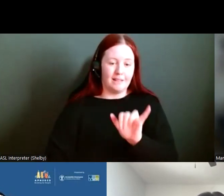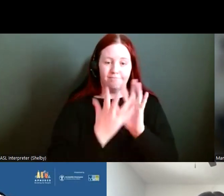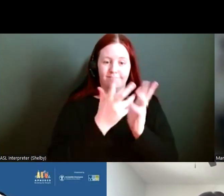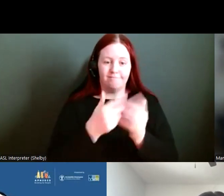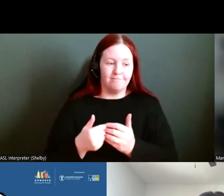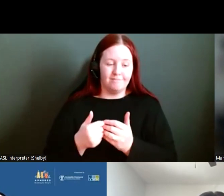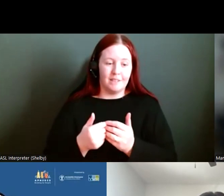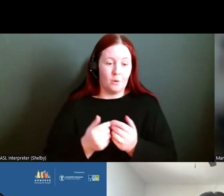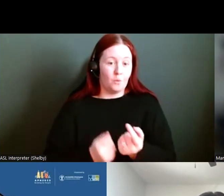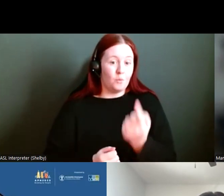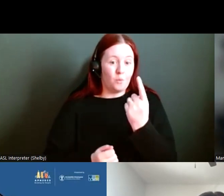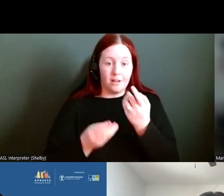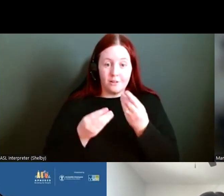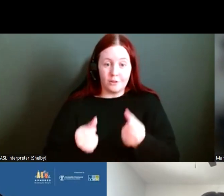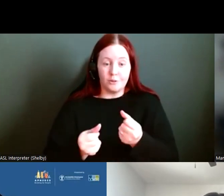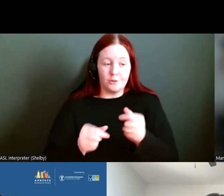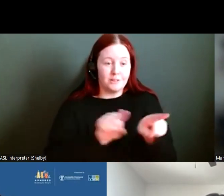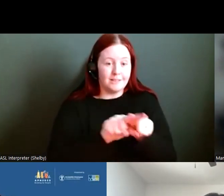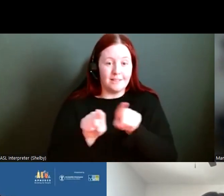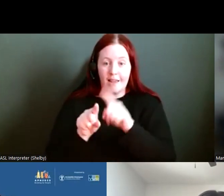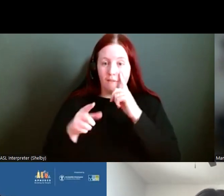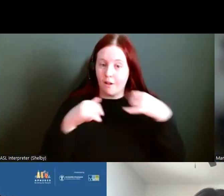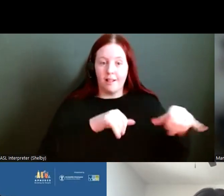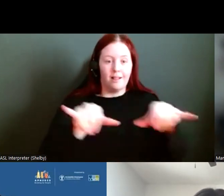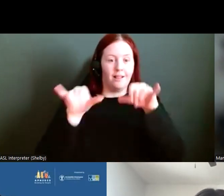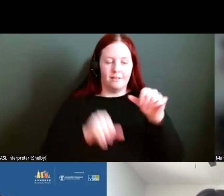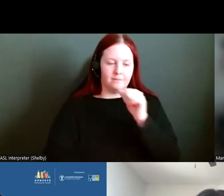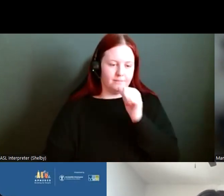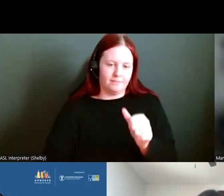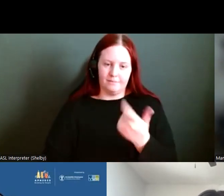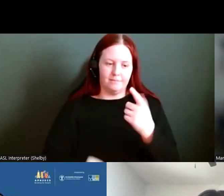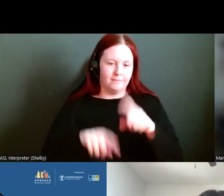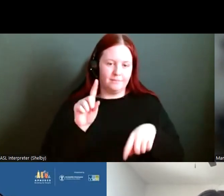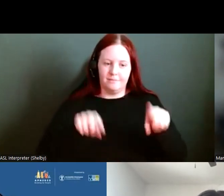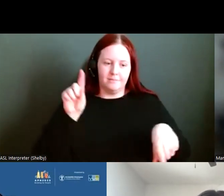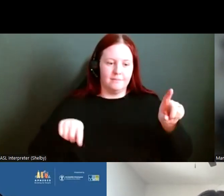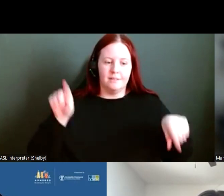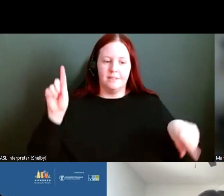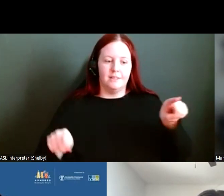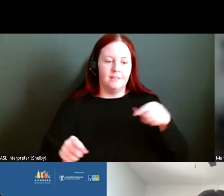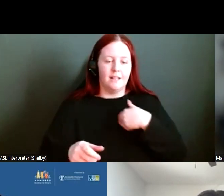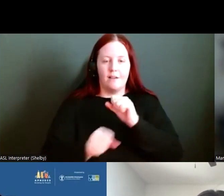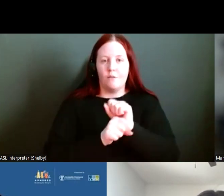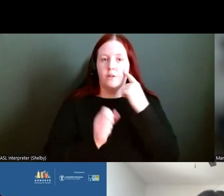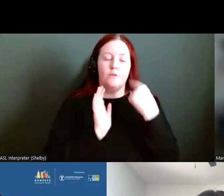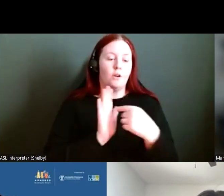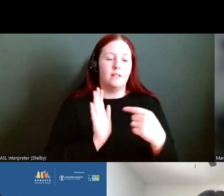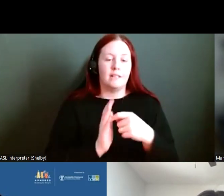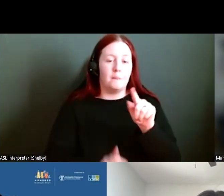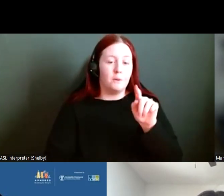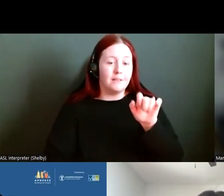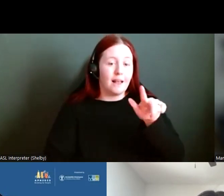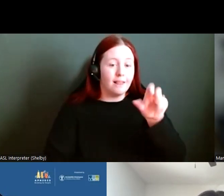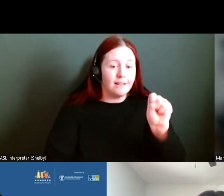I've been in organizations like somewhere like like TELUS or a Canadian Tire